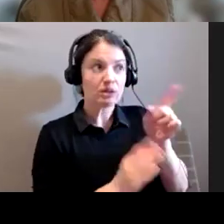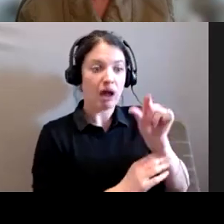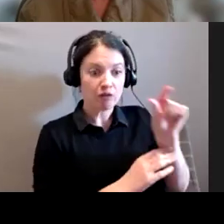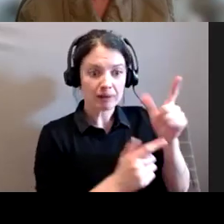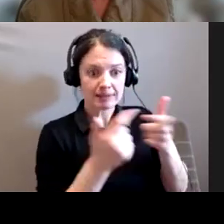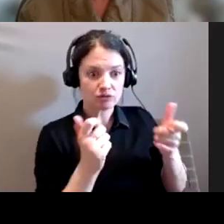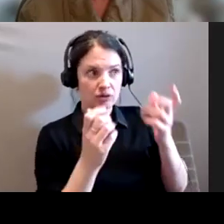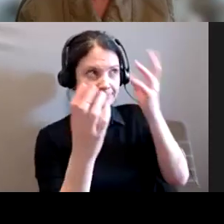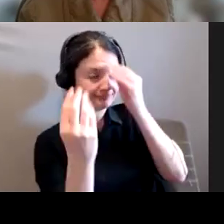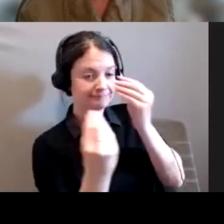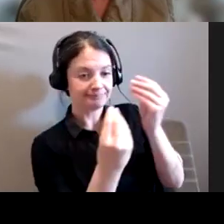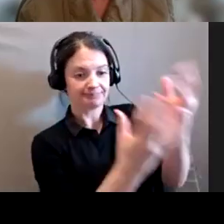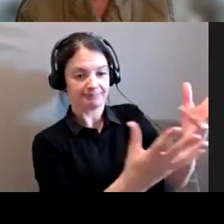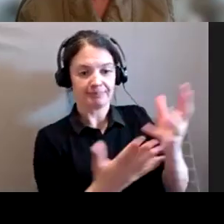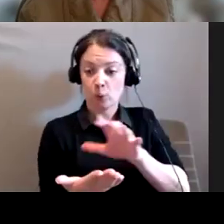know.